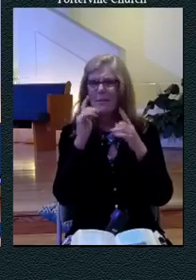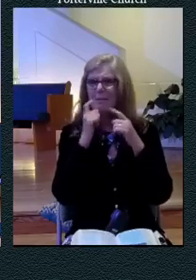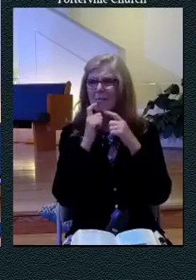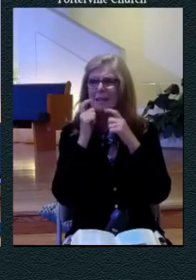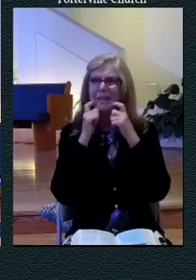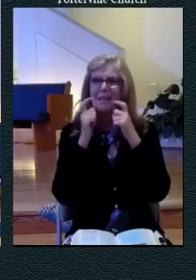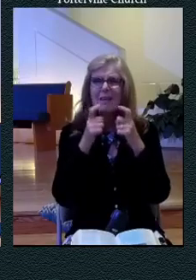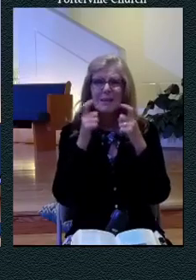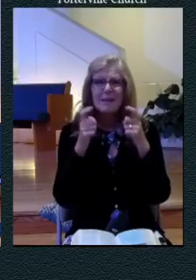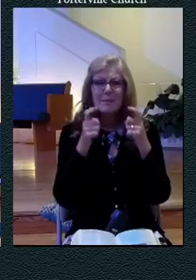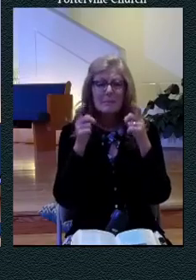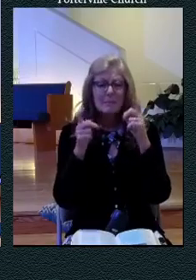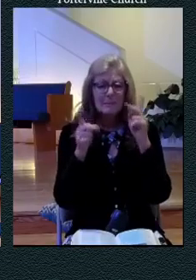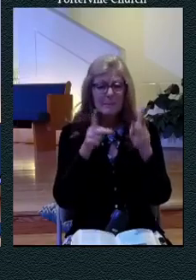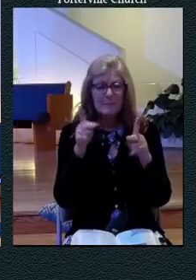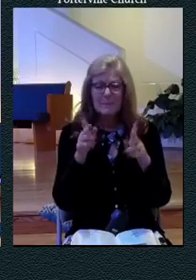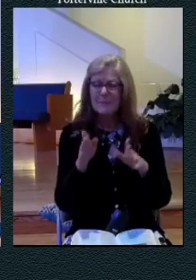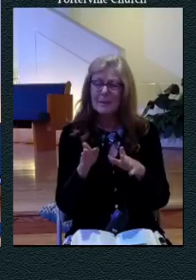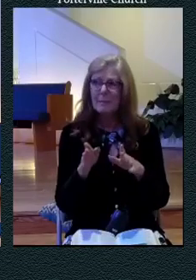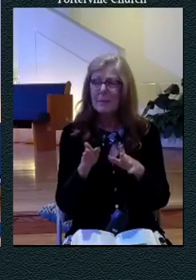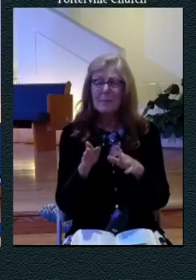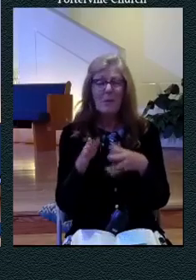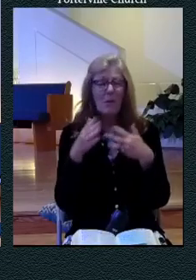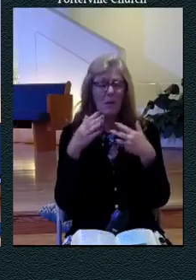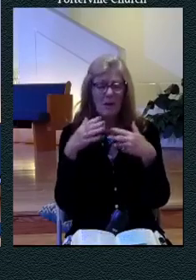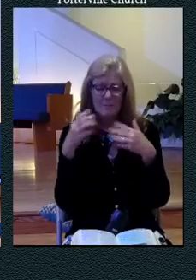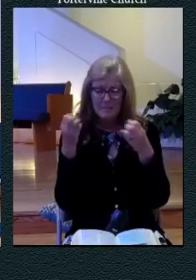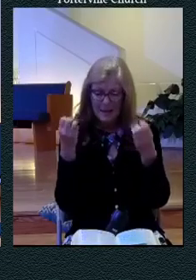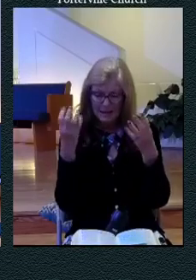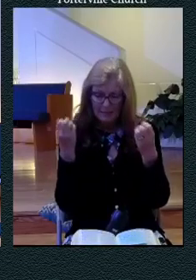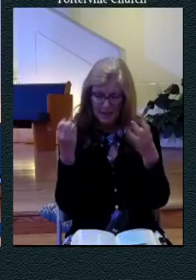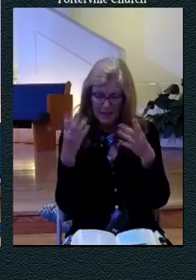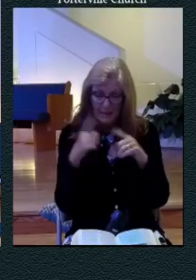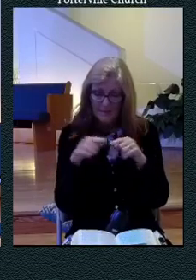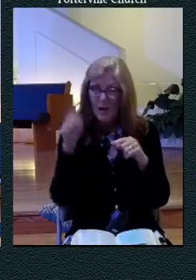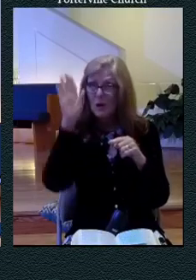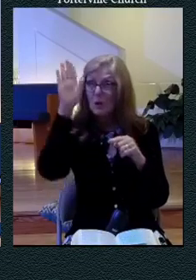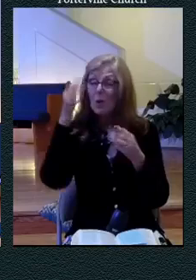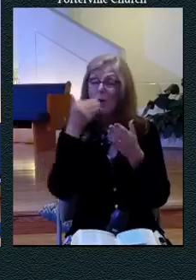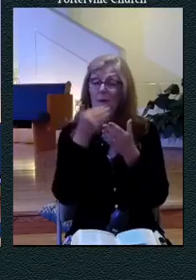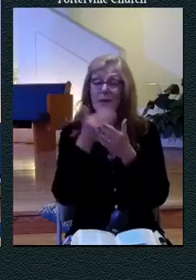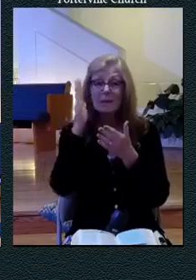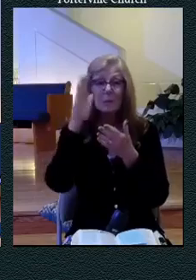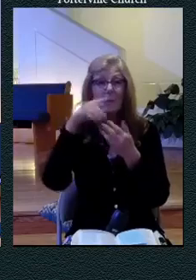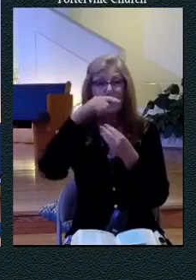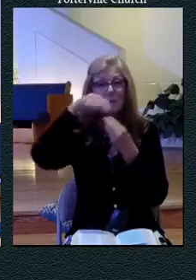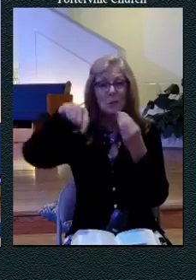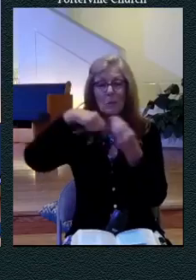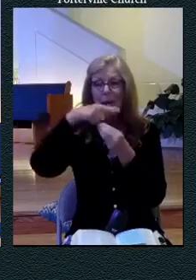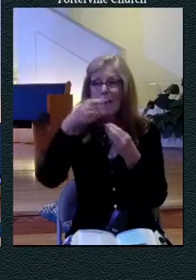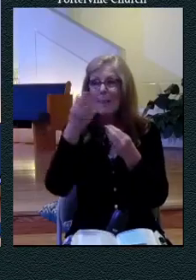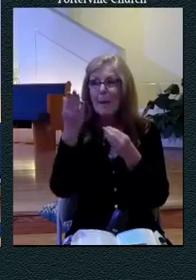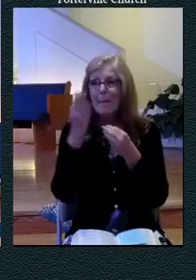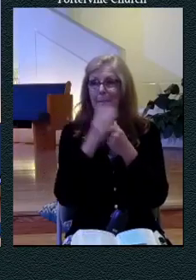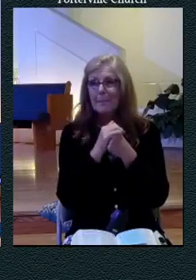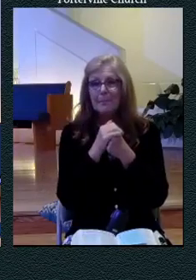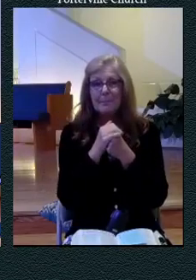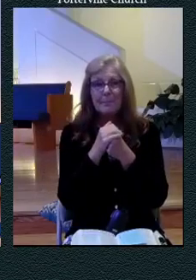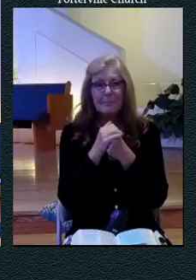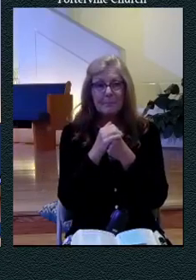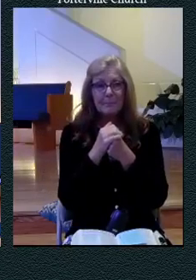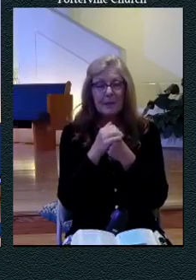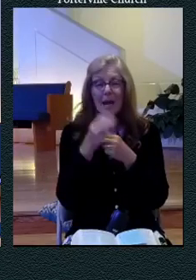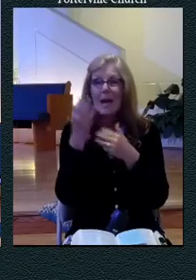who trusts in the Lord, goodness will surround him. Be glad in the Lord and rejoice, you righteous ones, and shout for